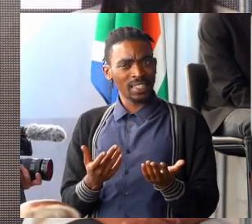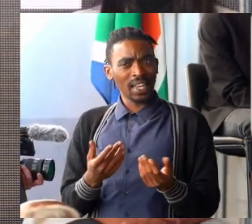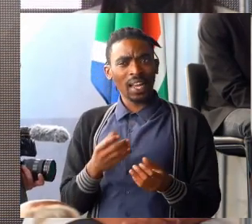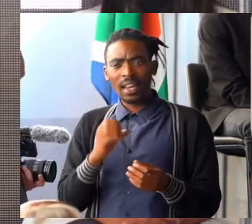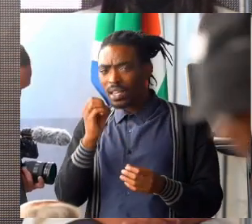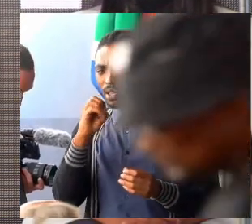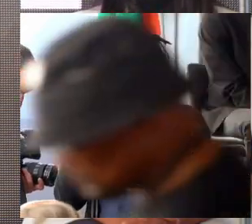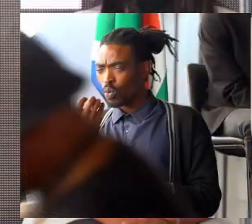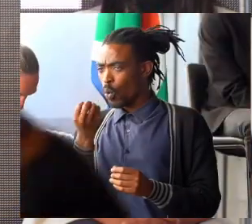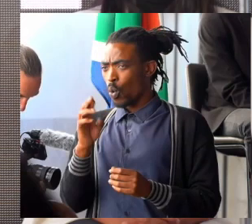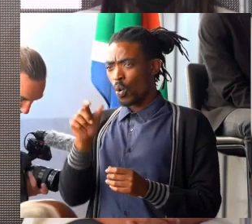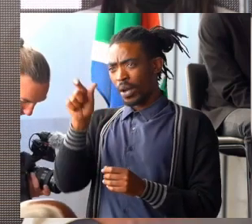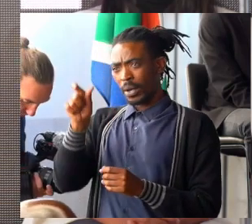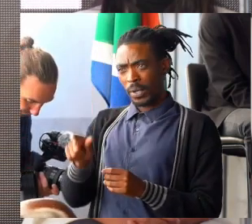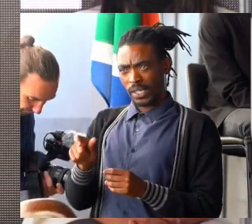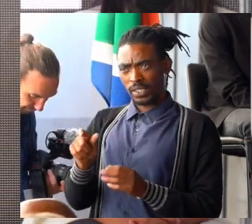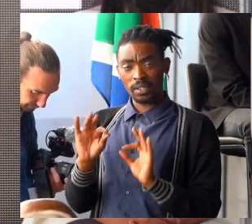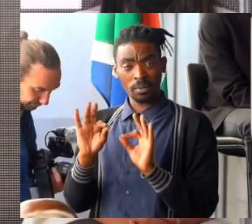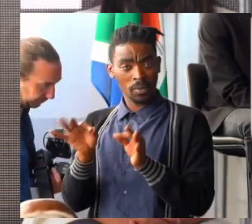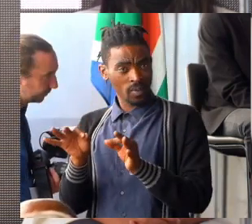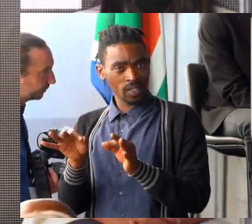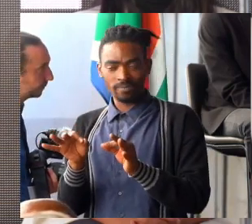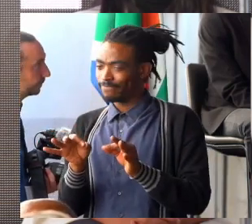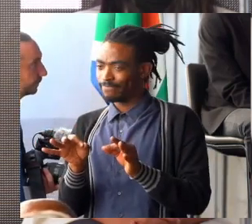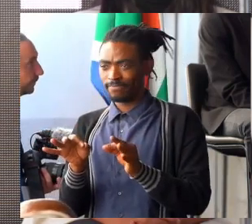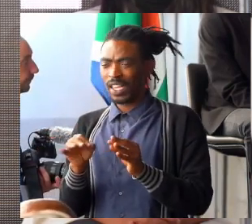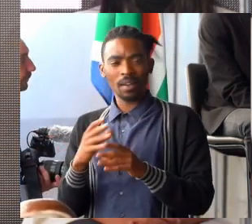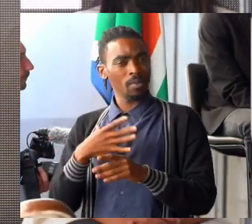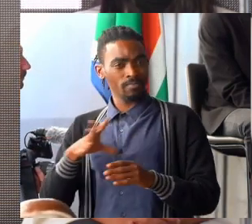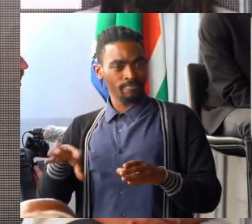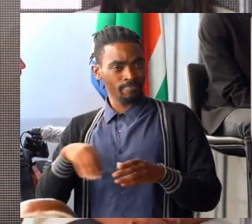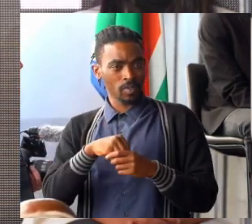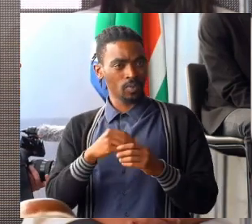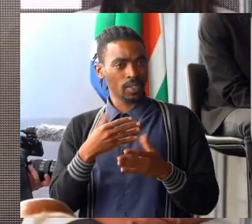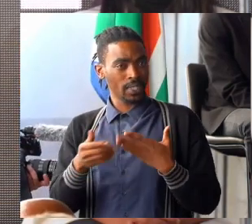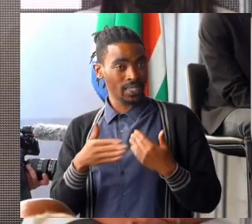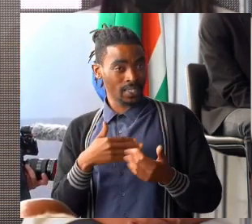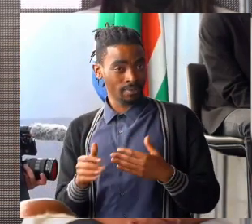enough, but they never want to get involved with anything.